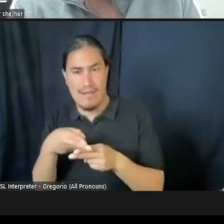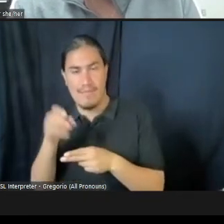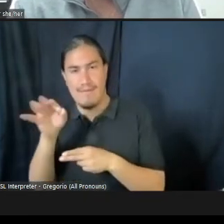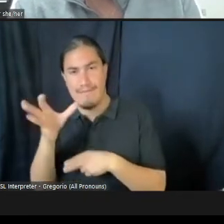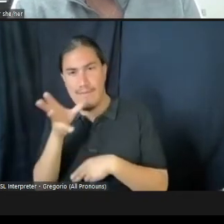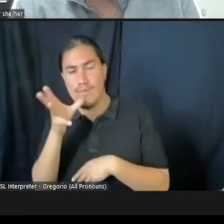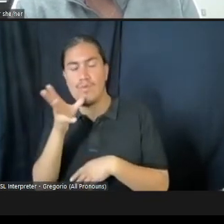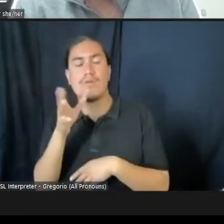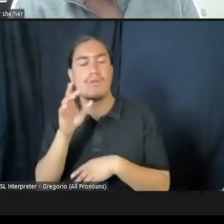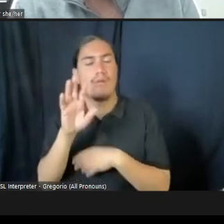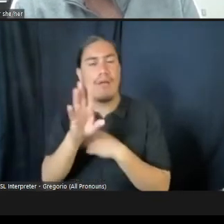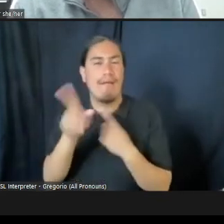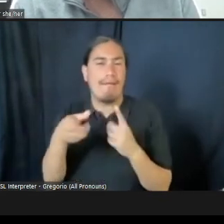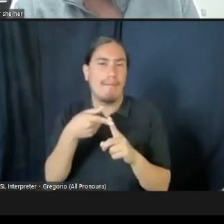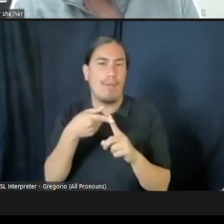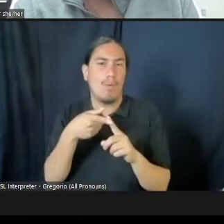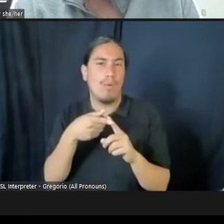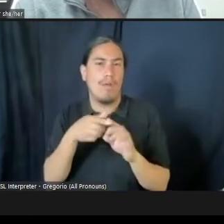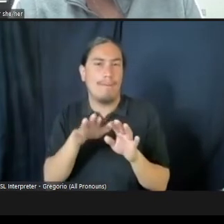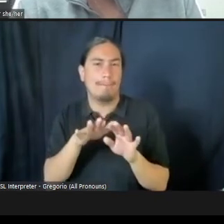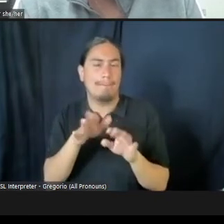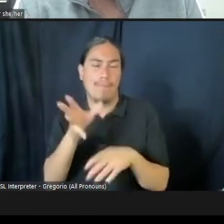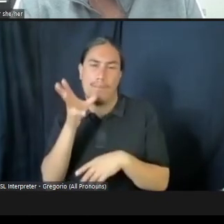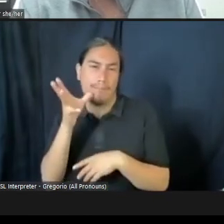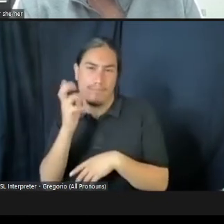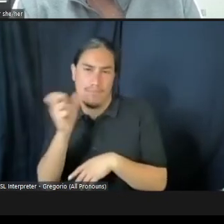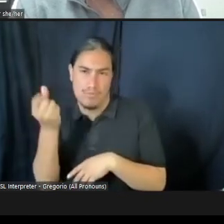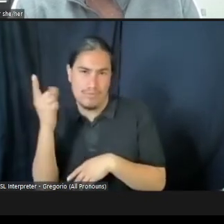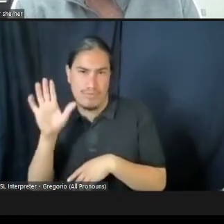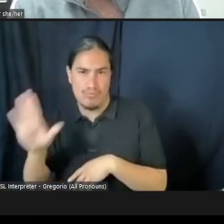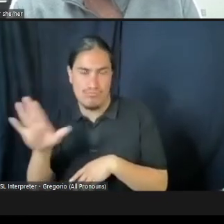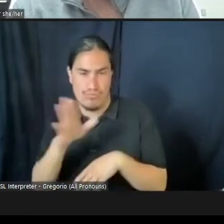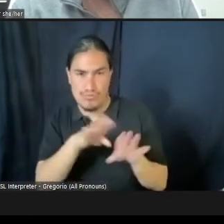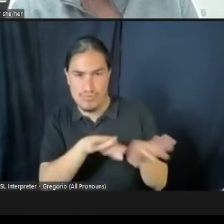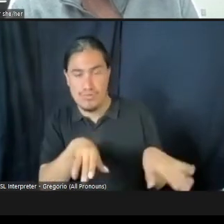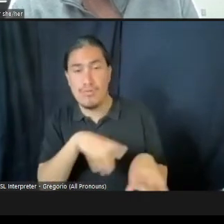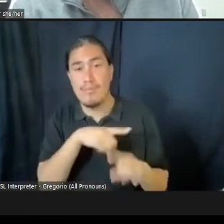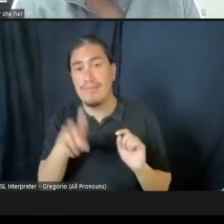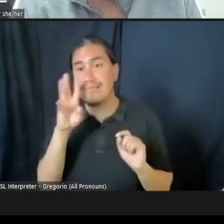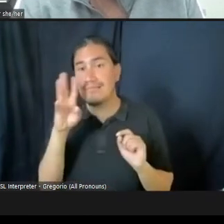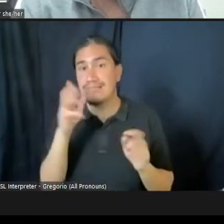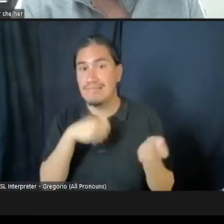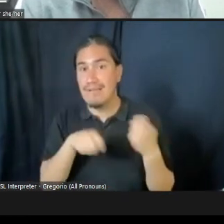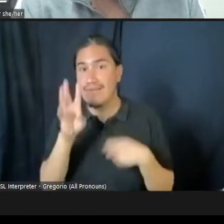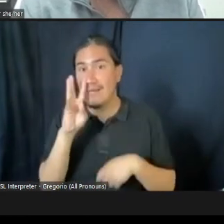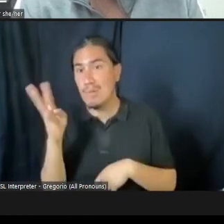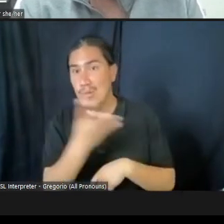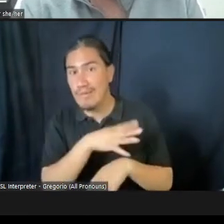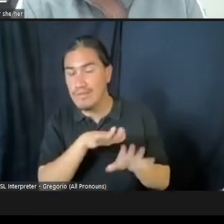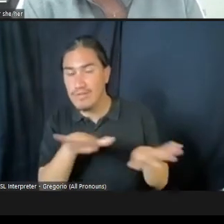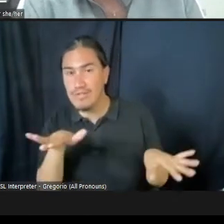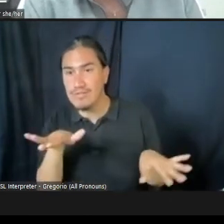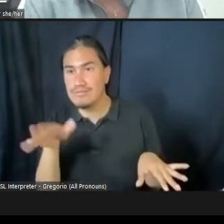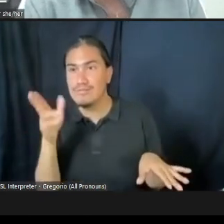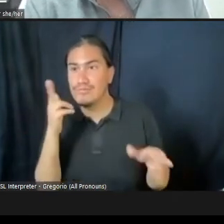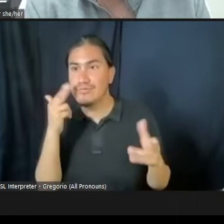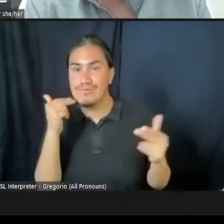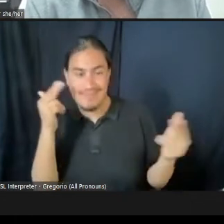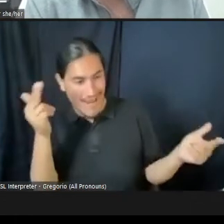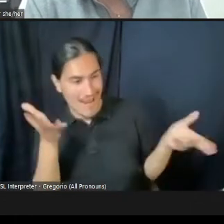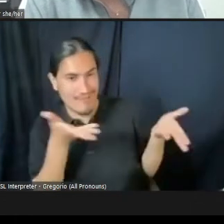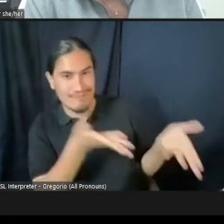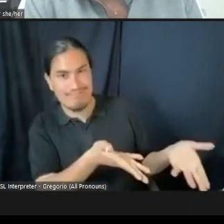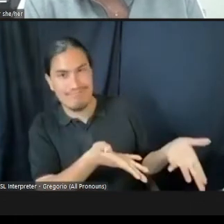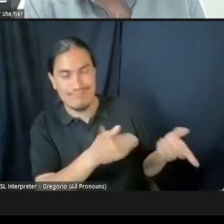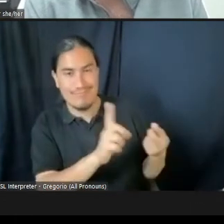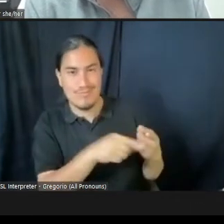mother not understanding their child. And instead of ignoring the child, she sang the whole song to her. And it